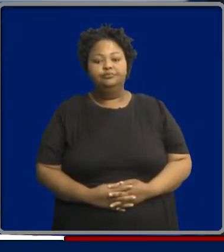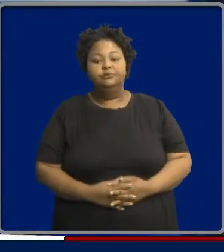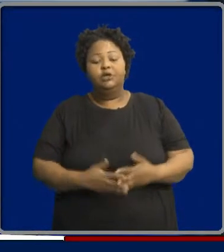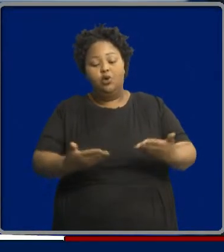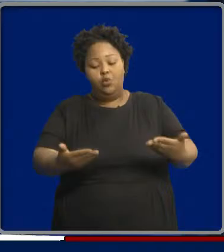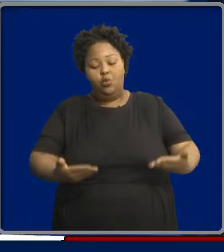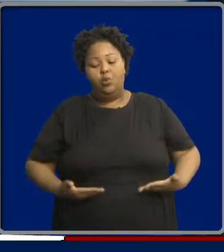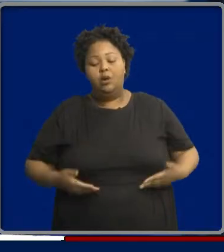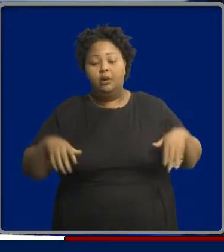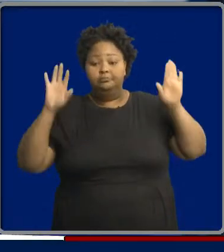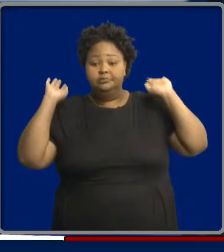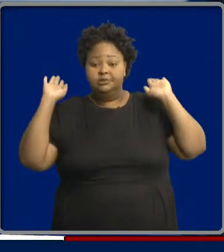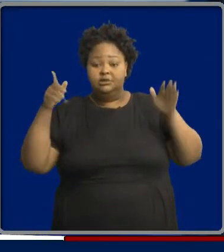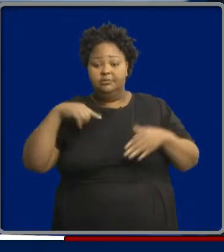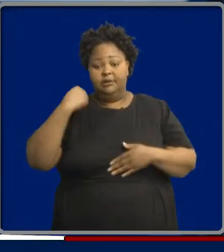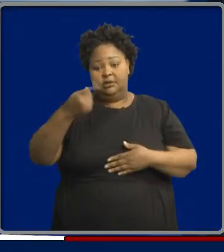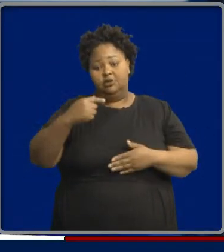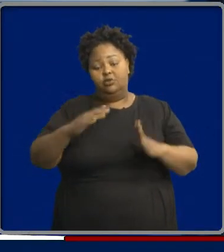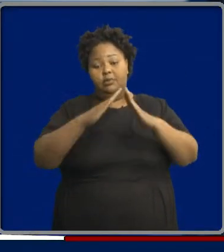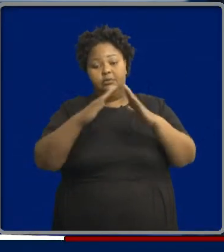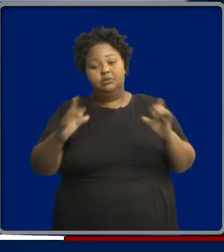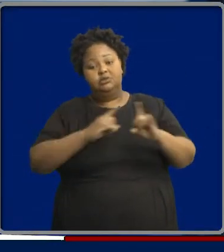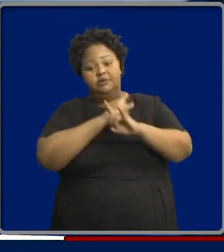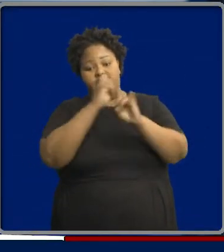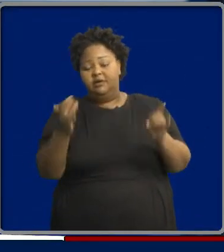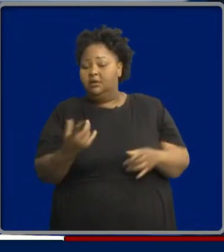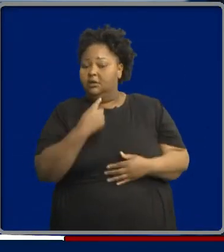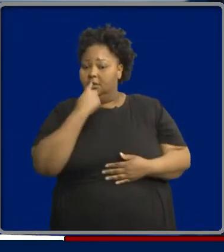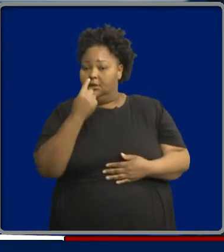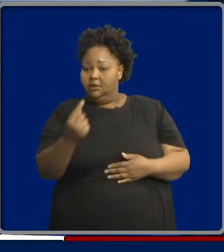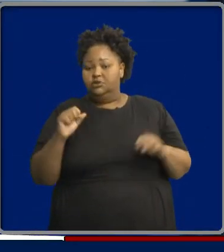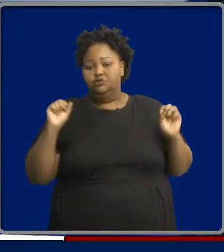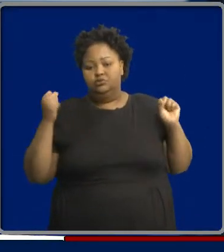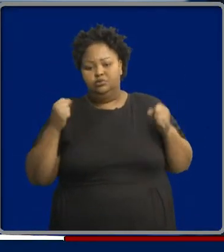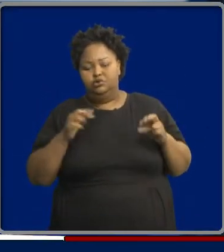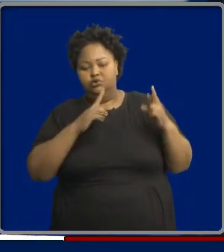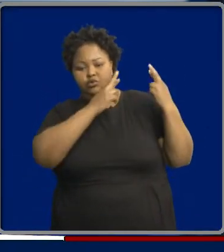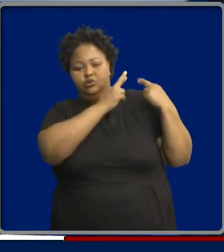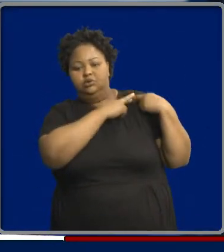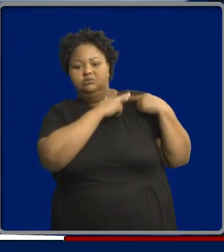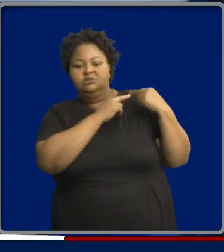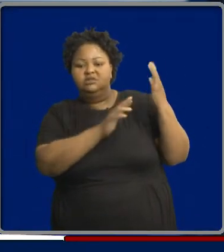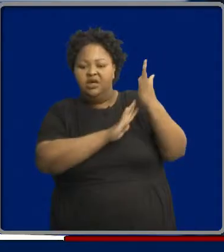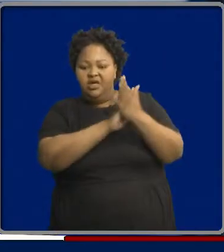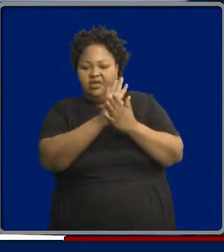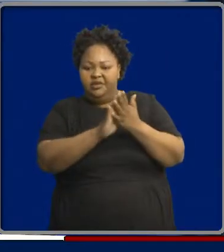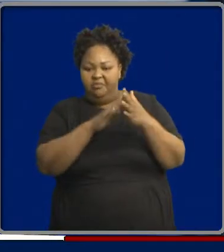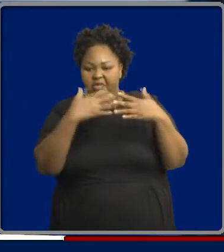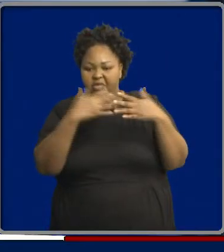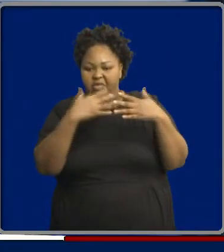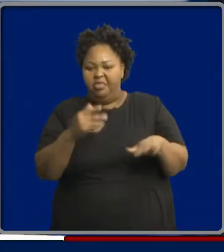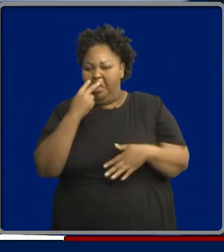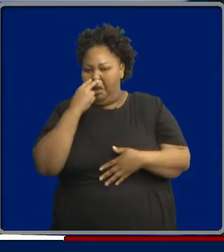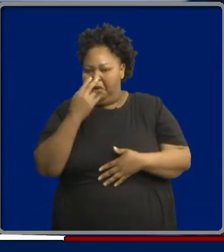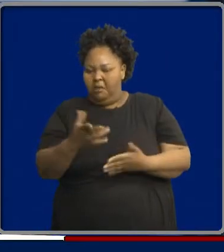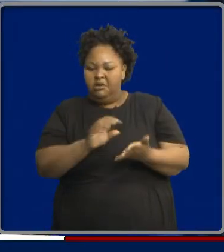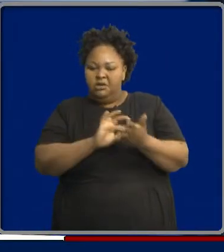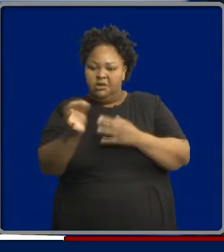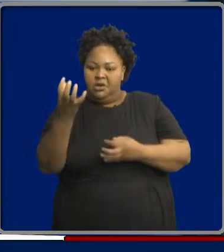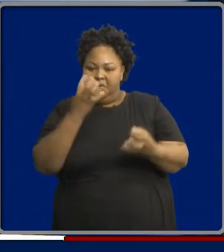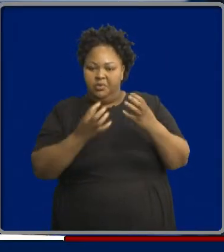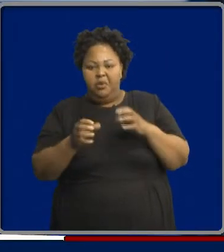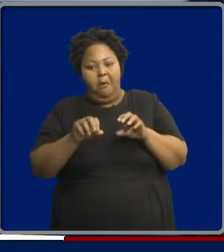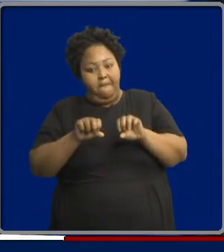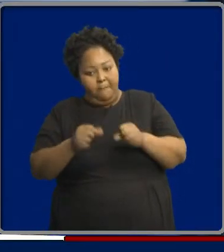Welcome back. We move on with the news. The Ministry of Health says the incinerator that has or had malfunctioned at Stobela